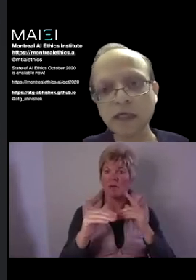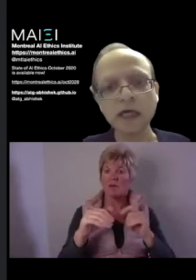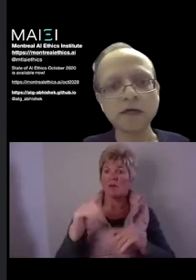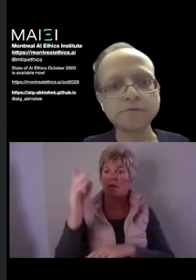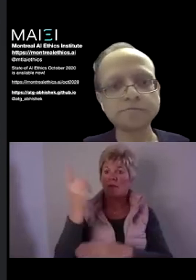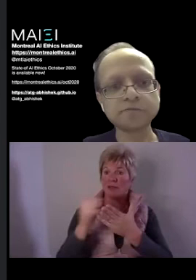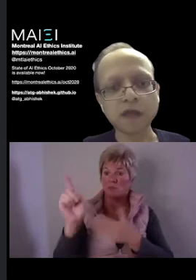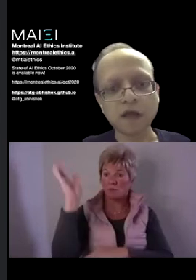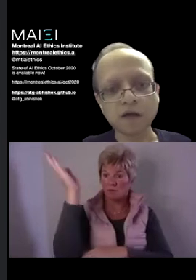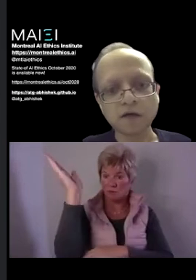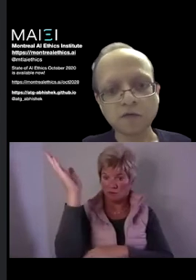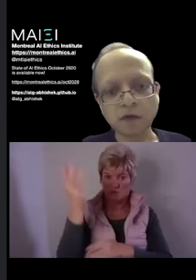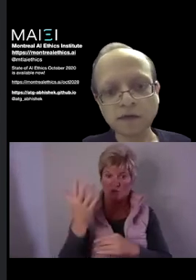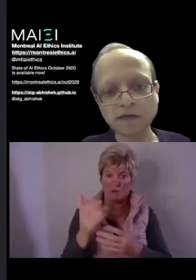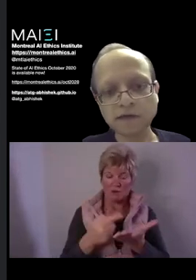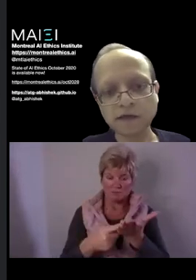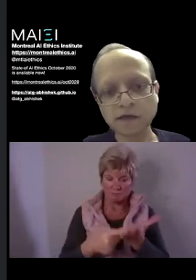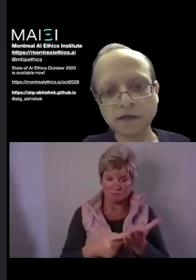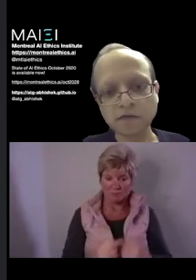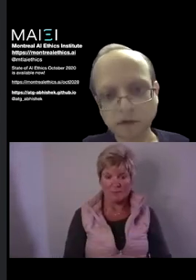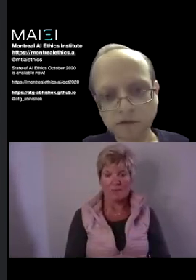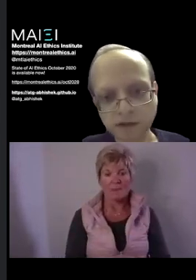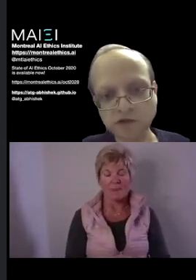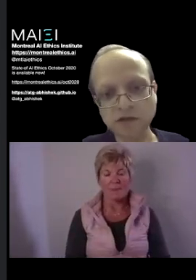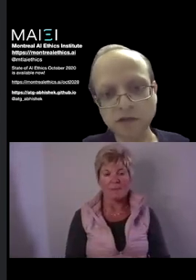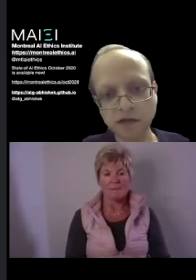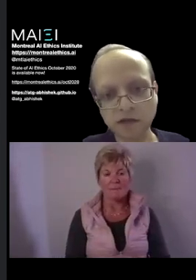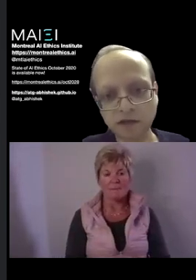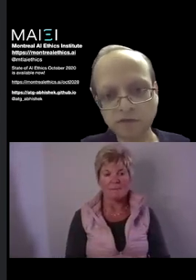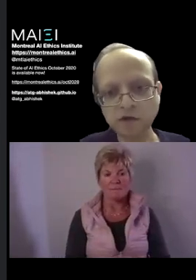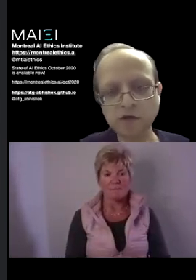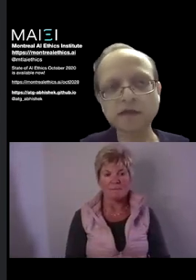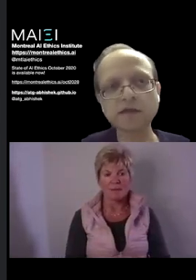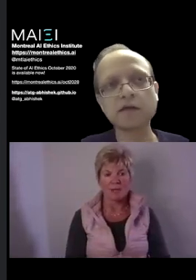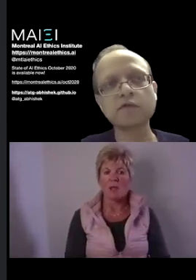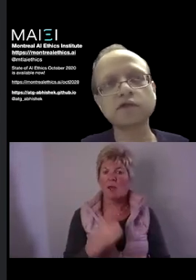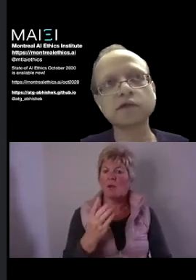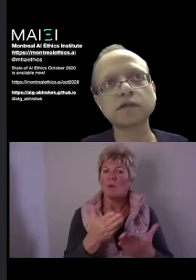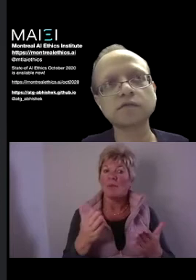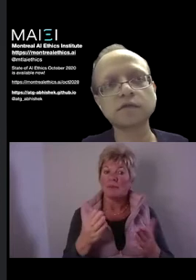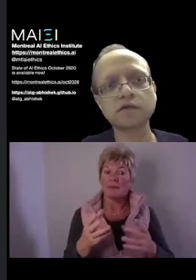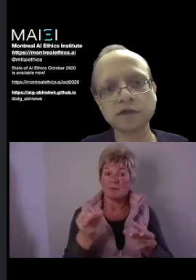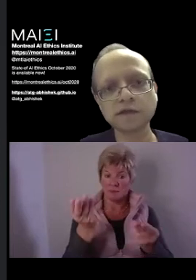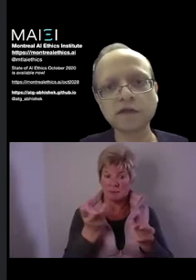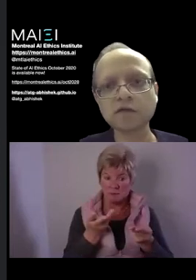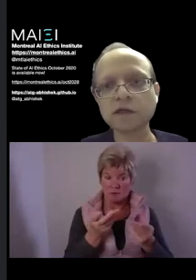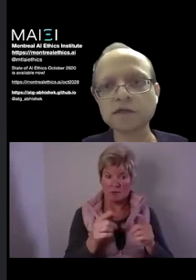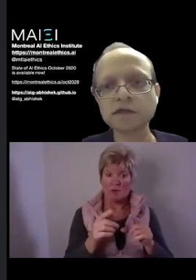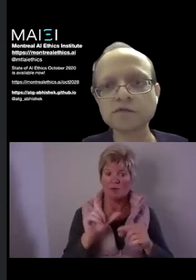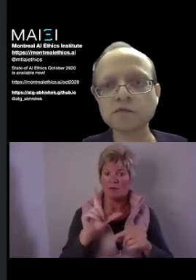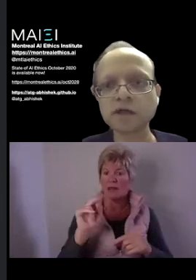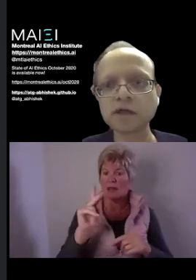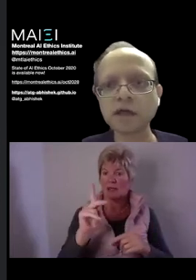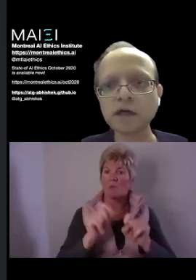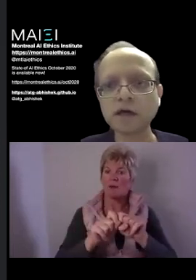week. One of the things that was mentioned, and I've put a link there, which once I send over the